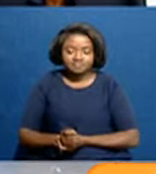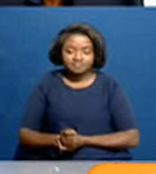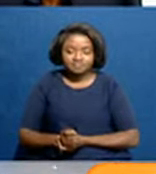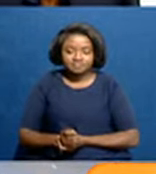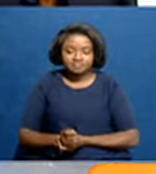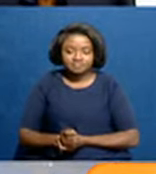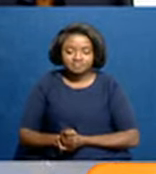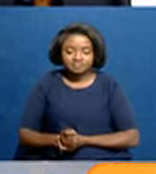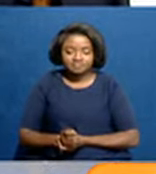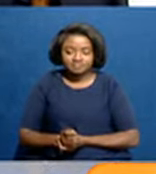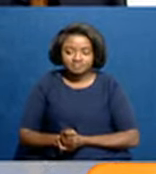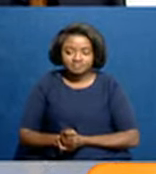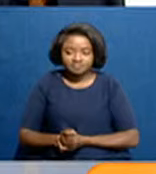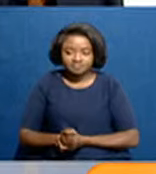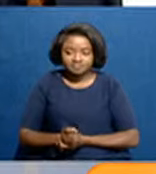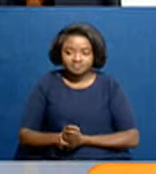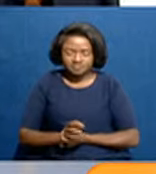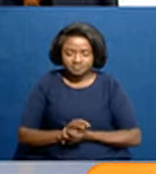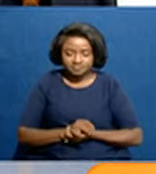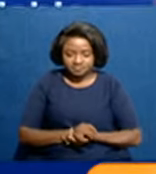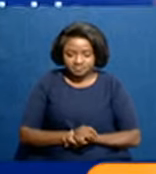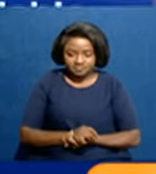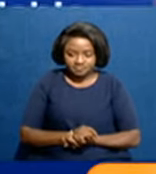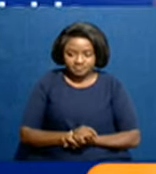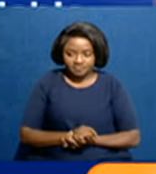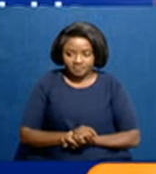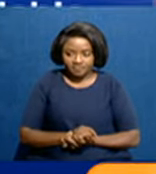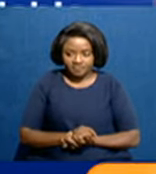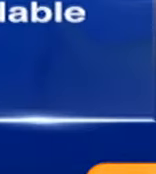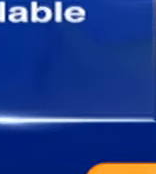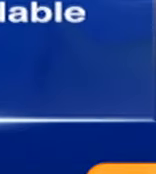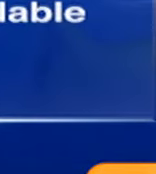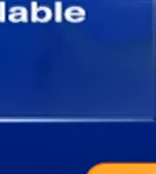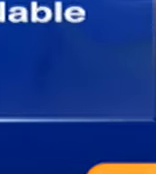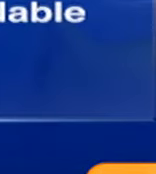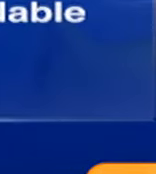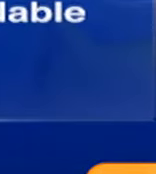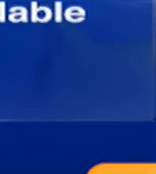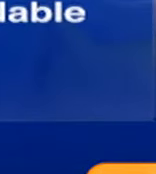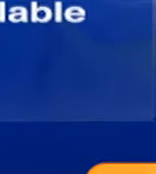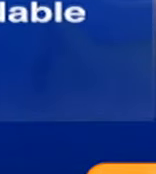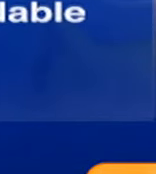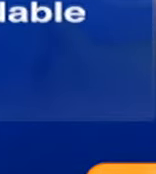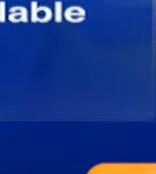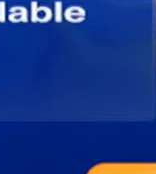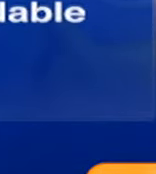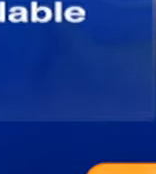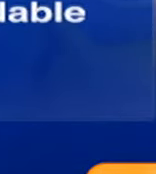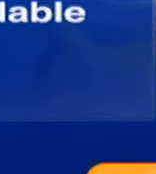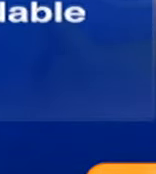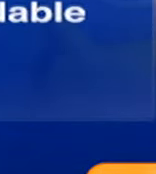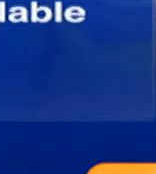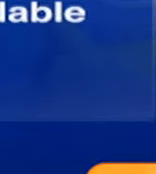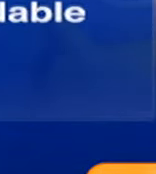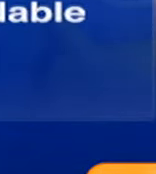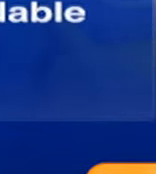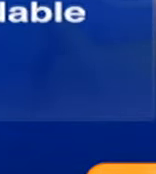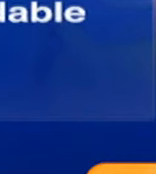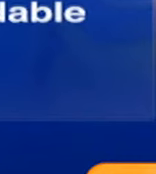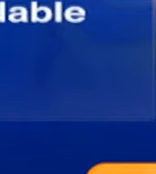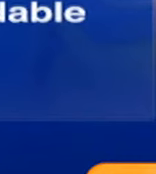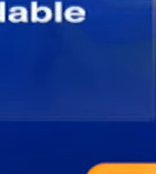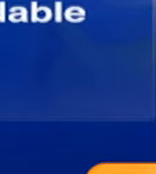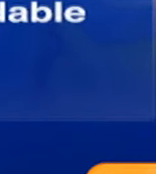Maji Kenya says, listening to PS Hinga, the problem is not housing, but one, rural-urban migration caused